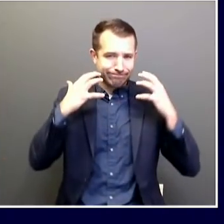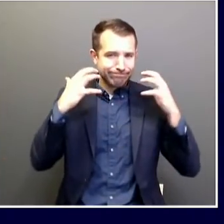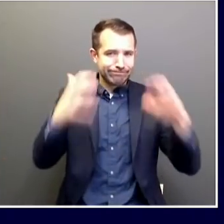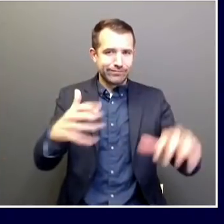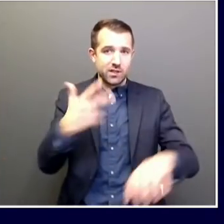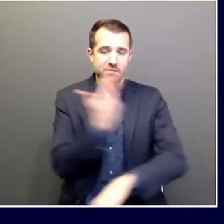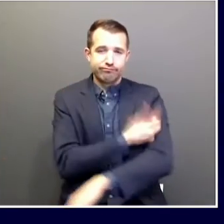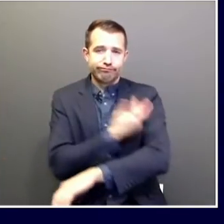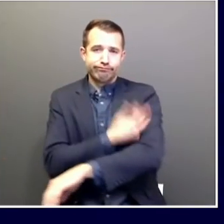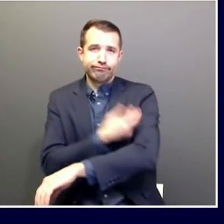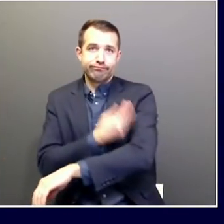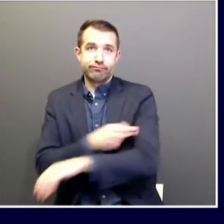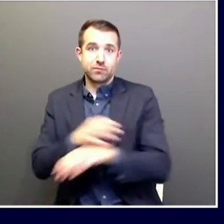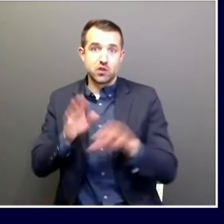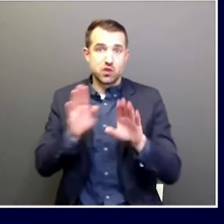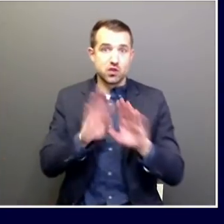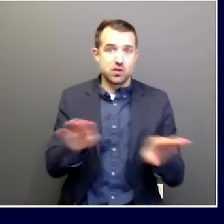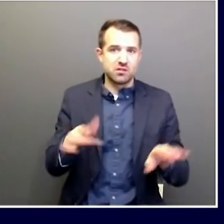that nature. So,